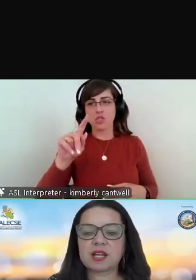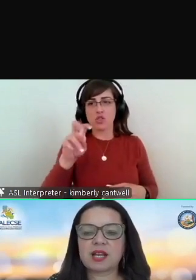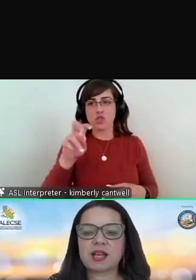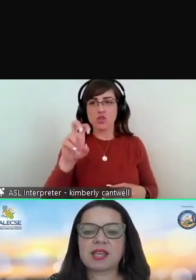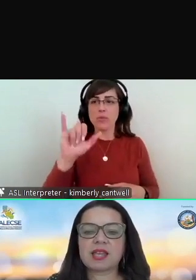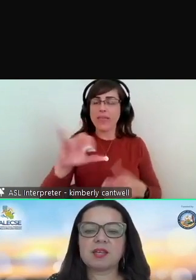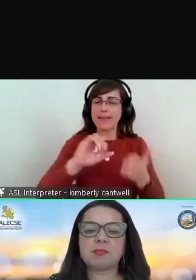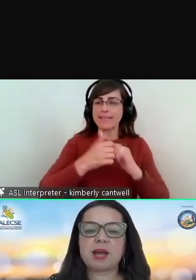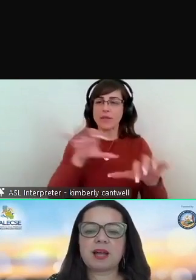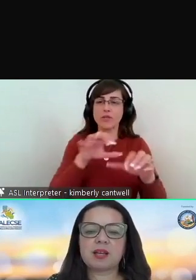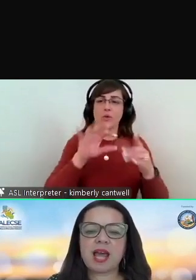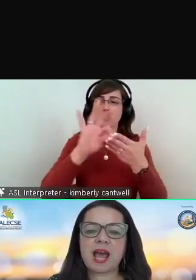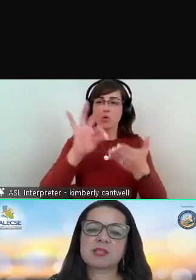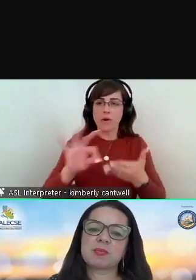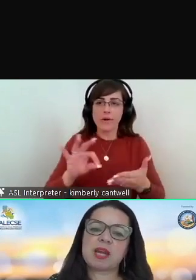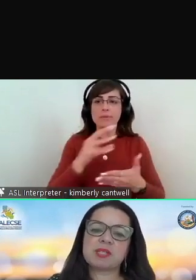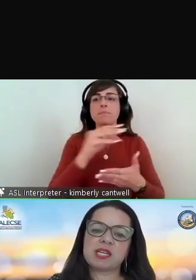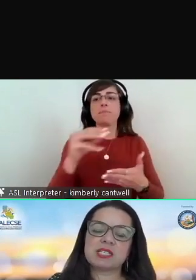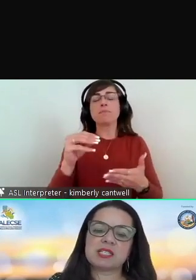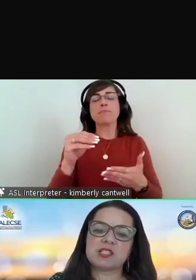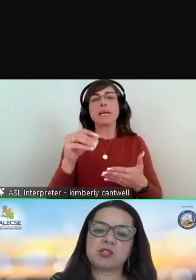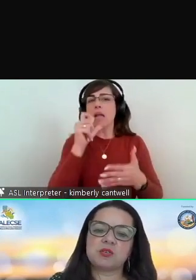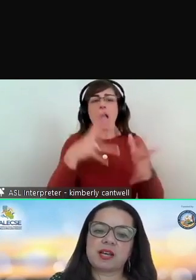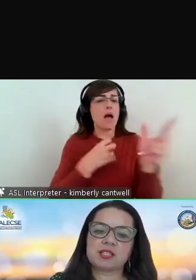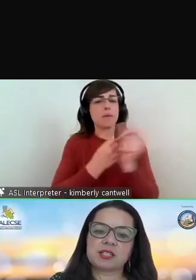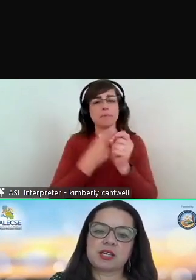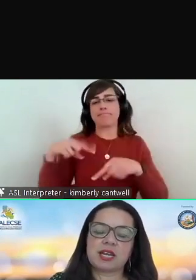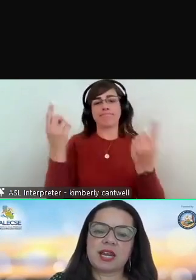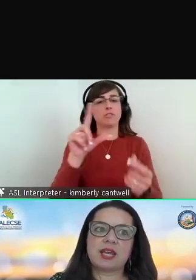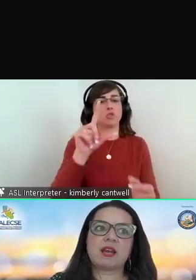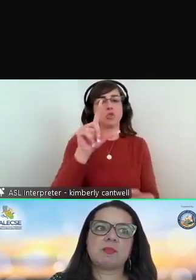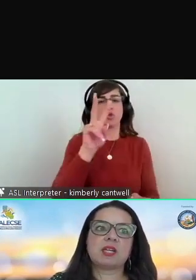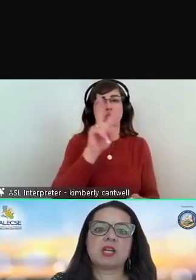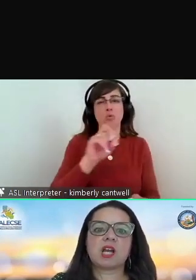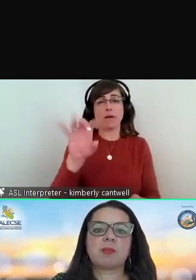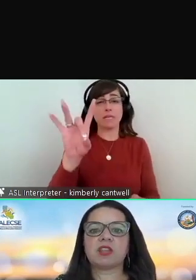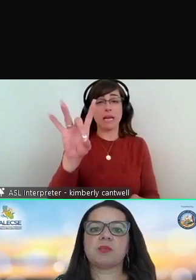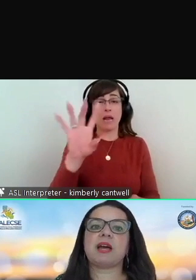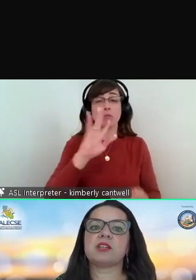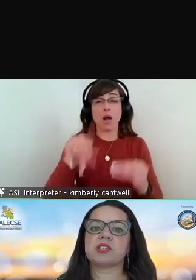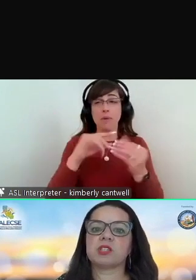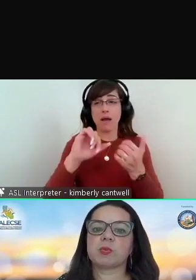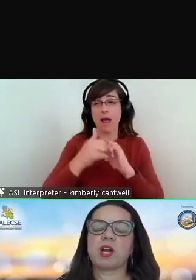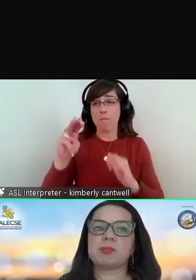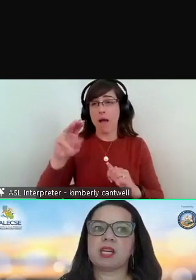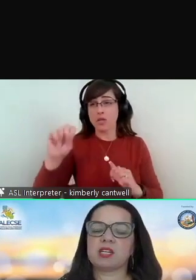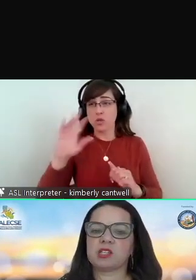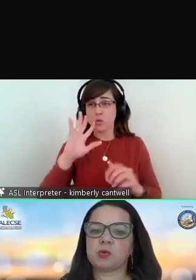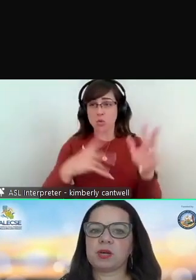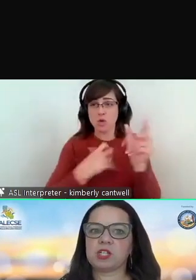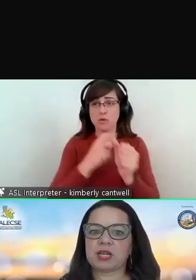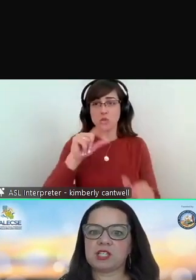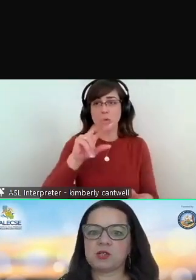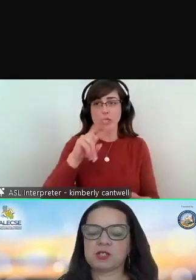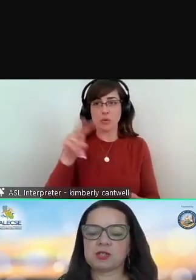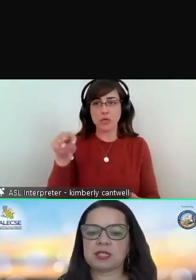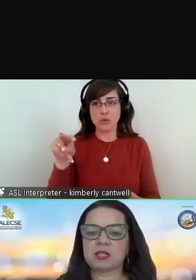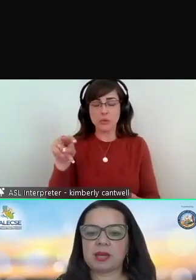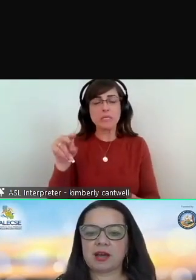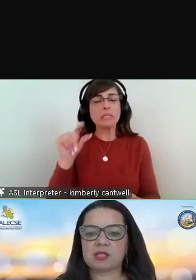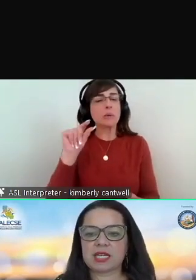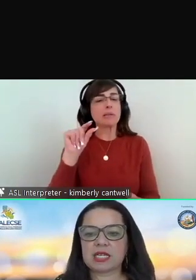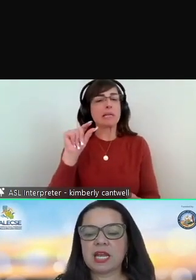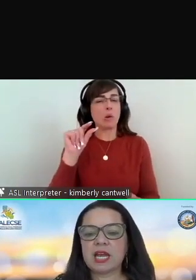they do the scoring. It hasn't been updated since 2008, and I'm going to talk about how the milestones were updated in 2022. So it's a little